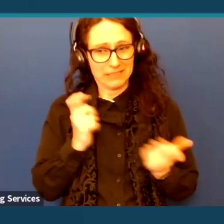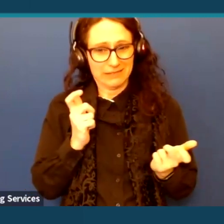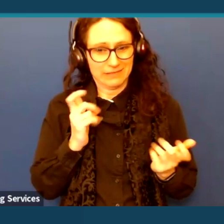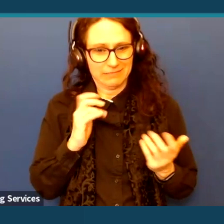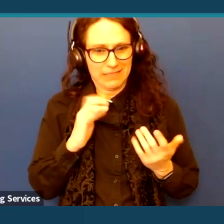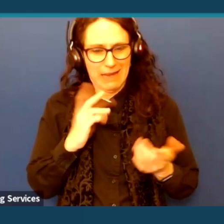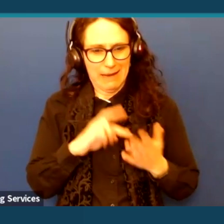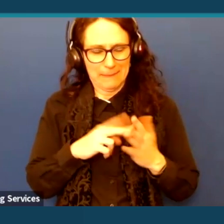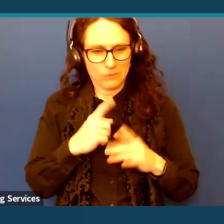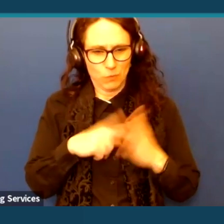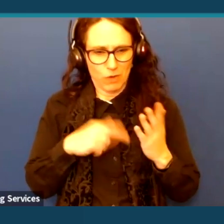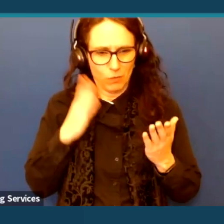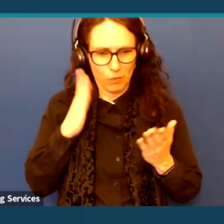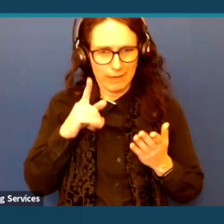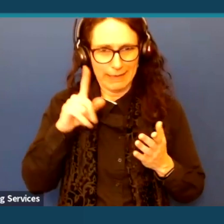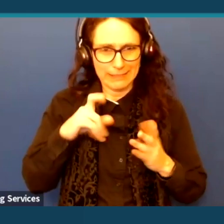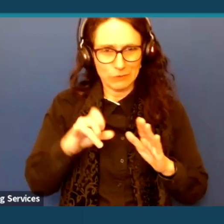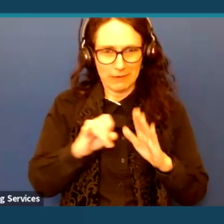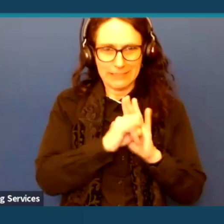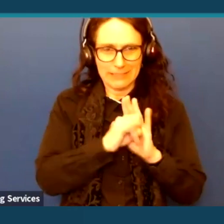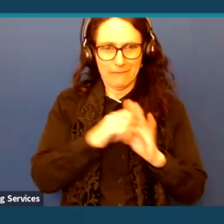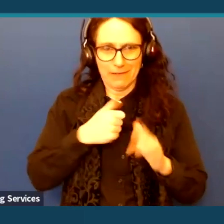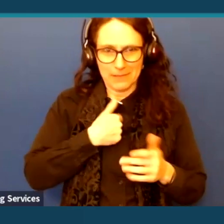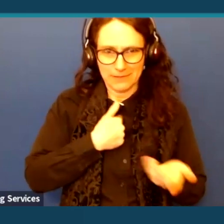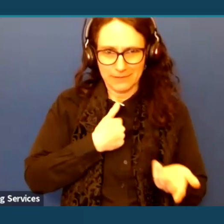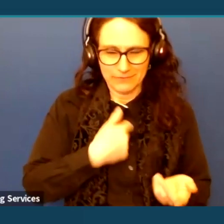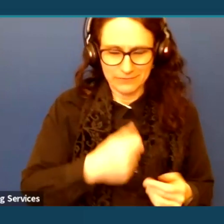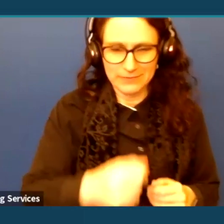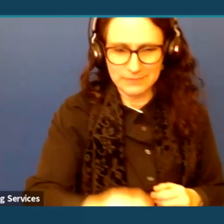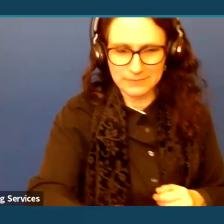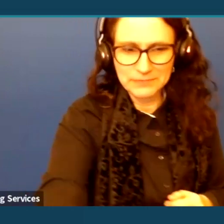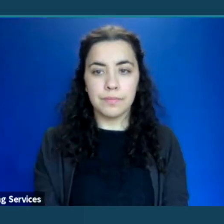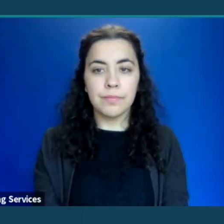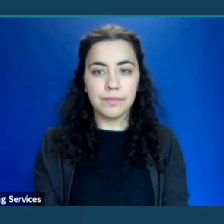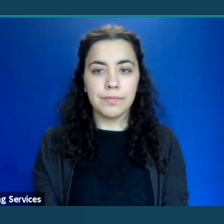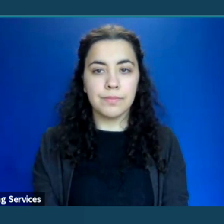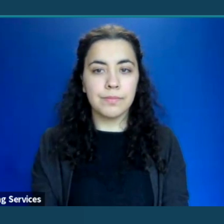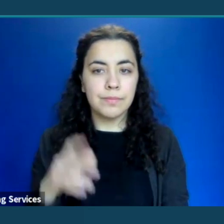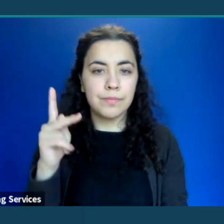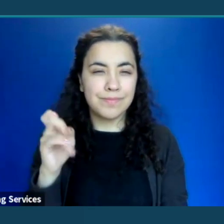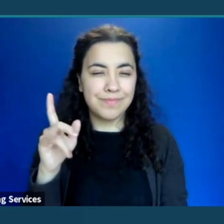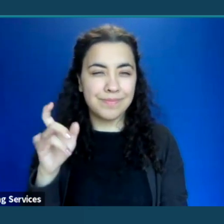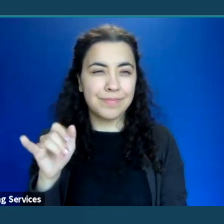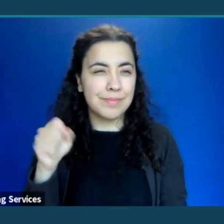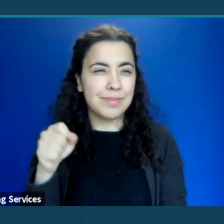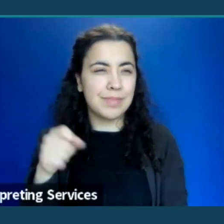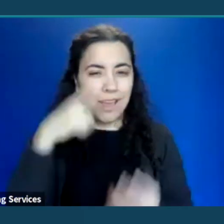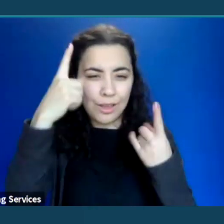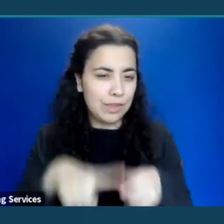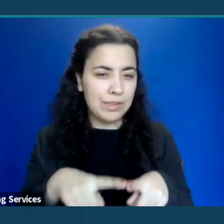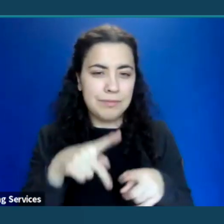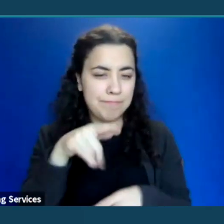what would I need to identify myself? I know Yeah, this is Kelly. I agree with Pam.